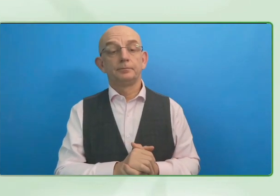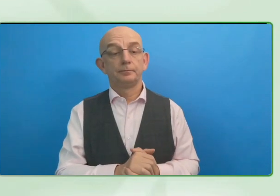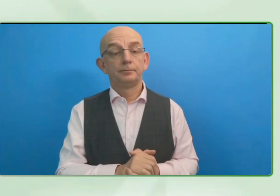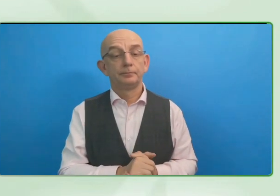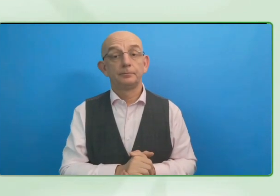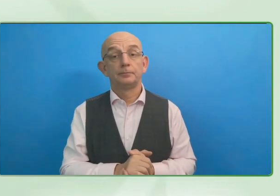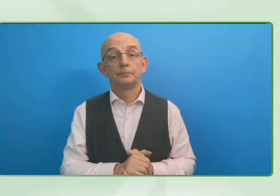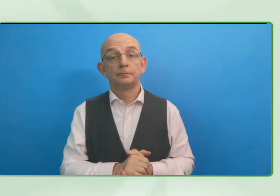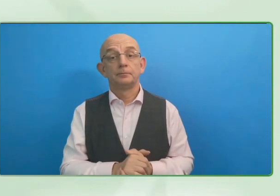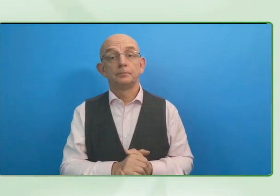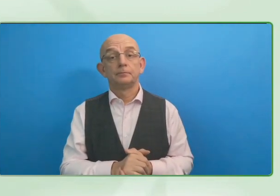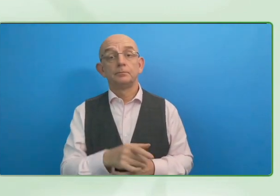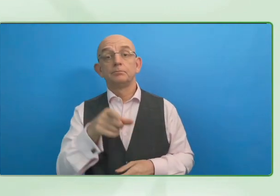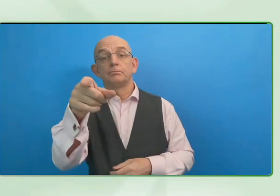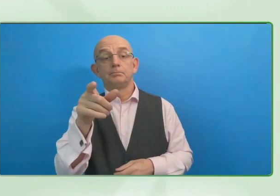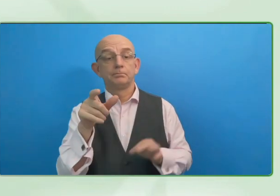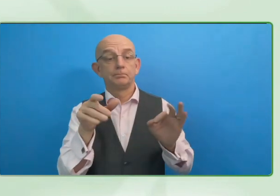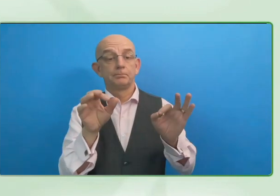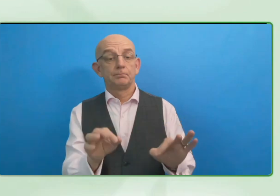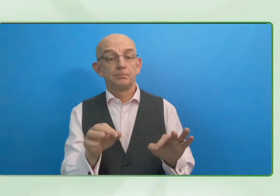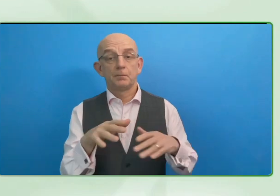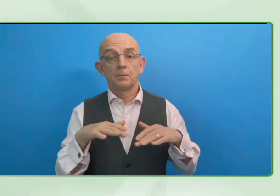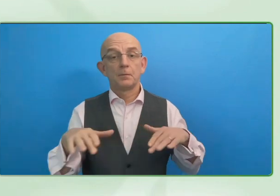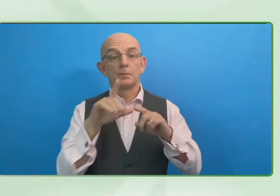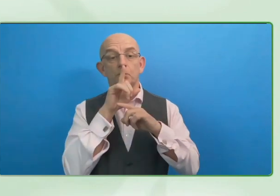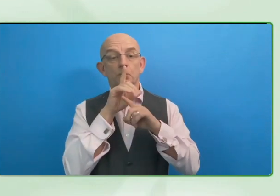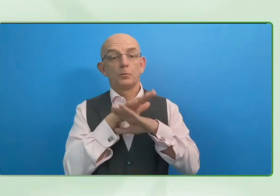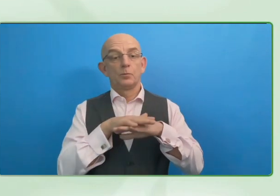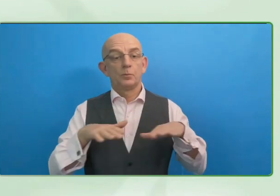It's very quiet in here. All right, here is the question.